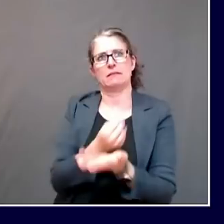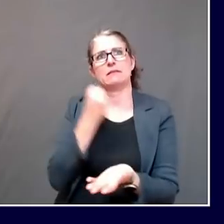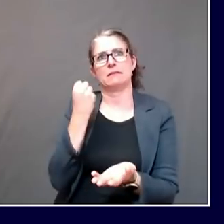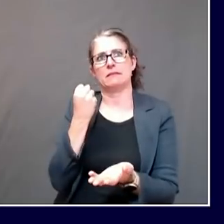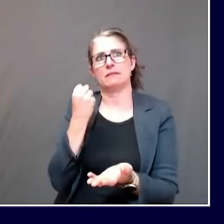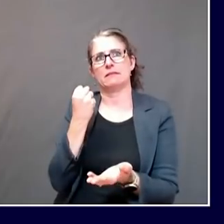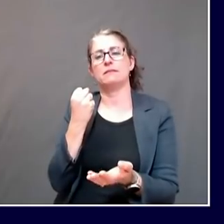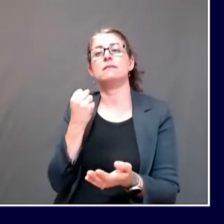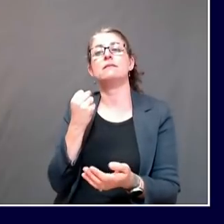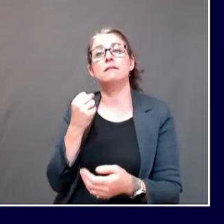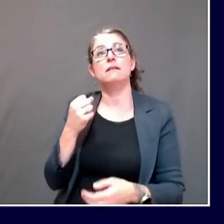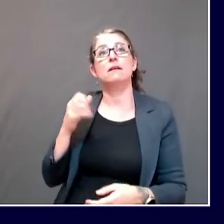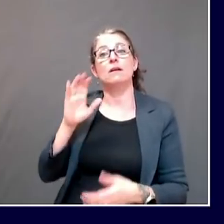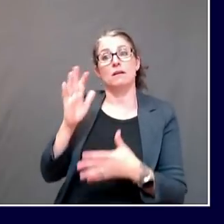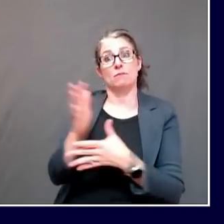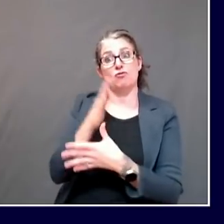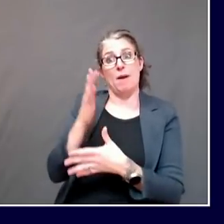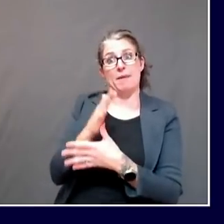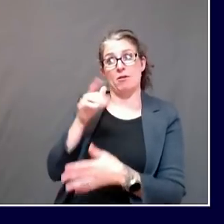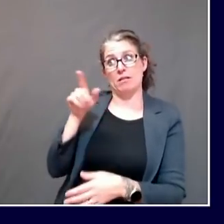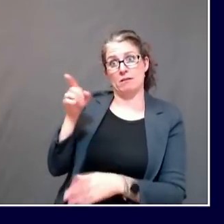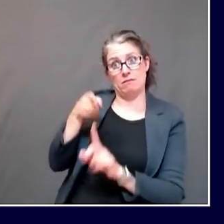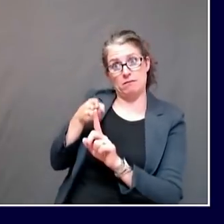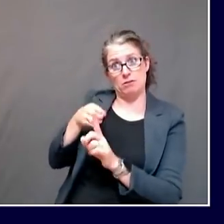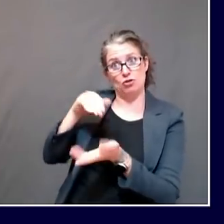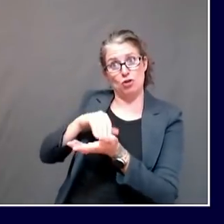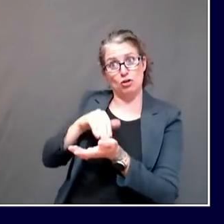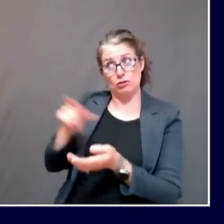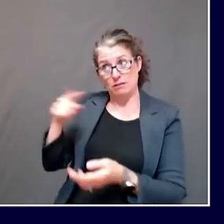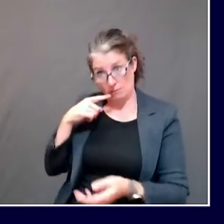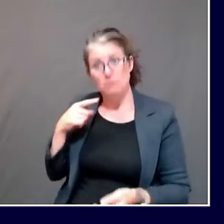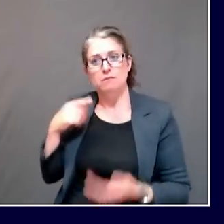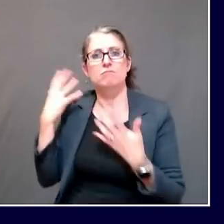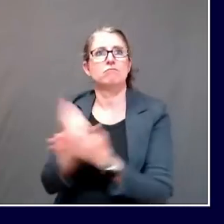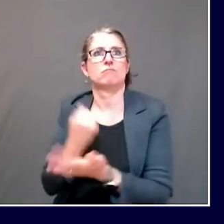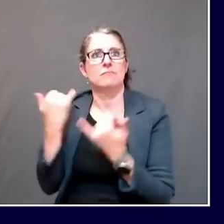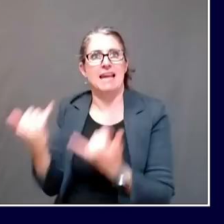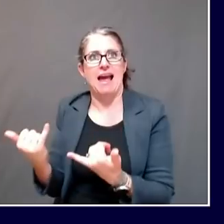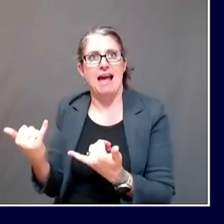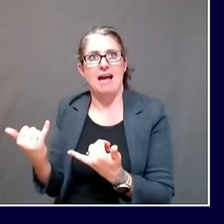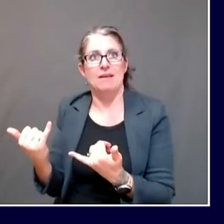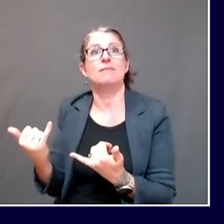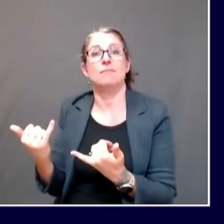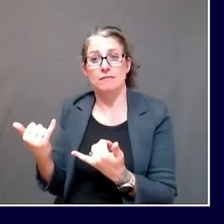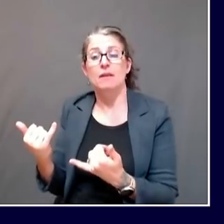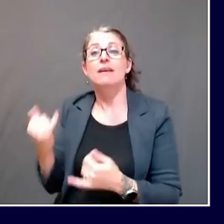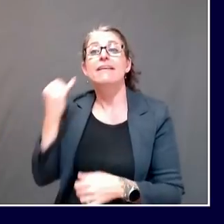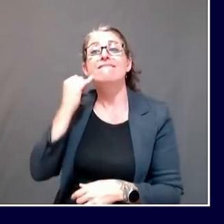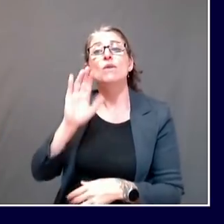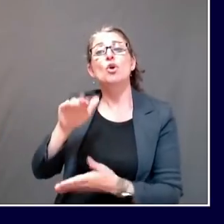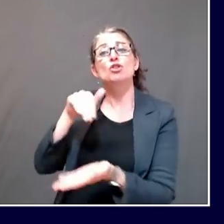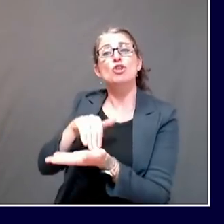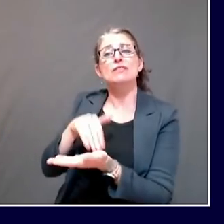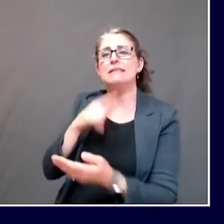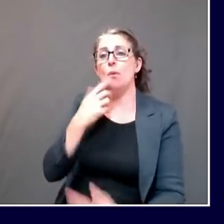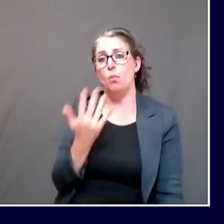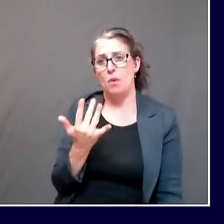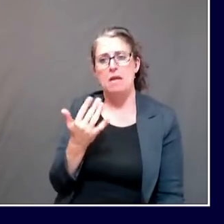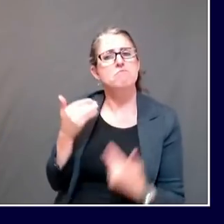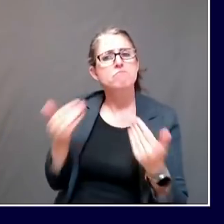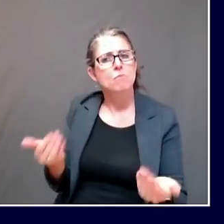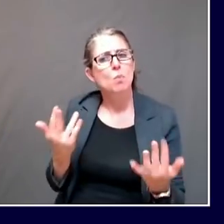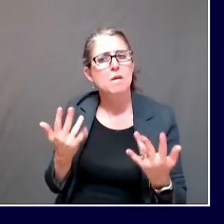But recognize that by waiting, you are going a longer period of time without the protection that the flu